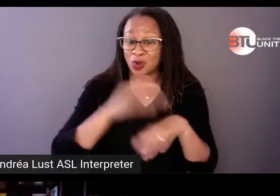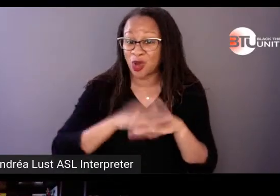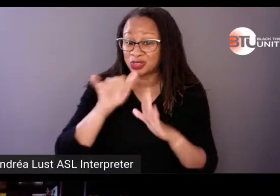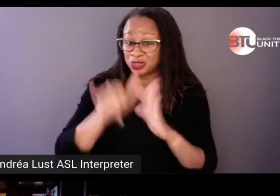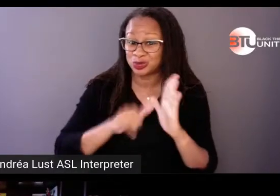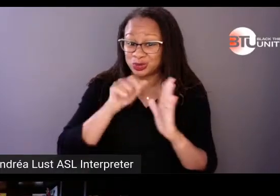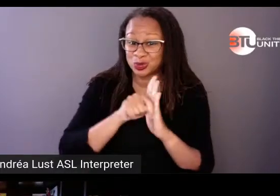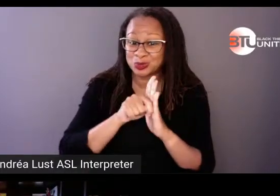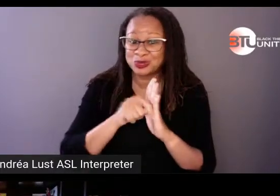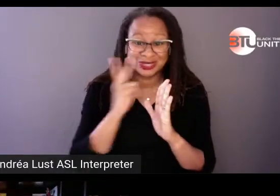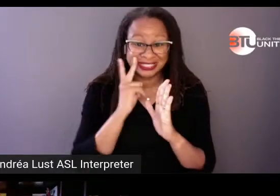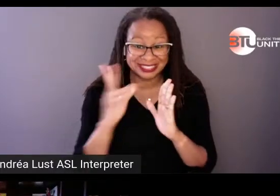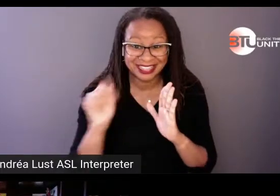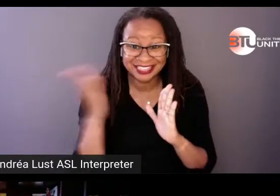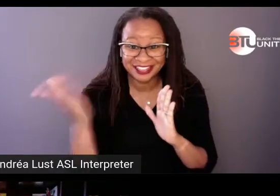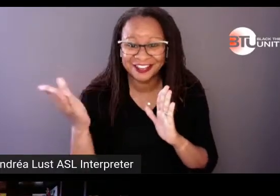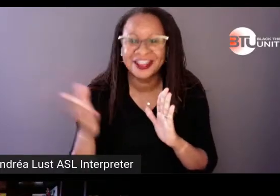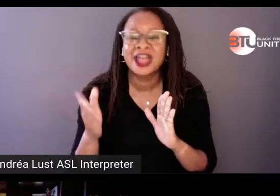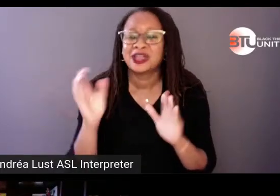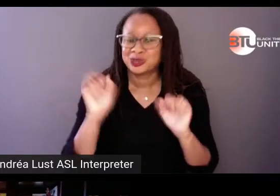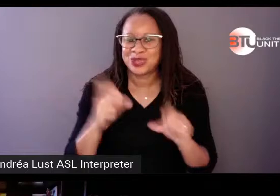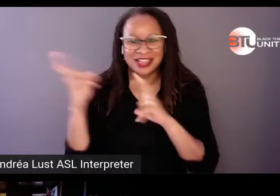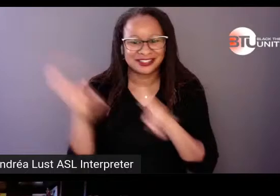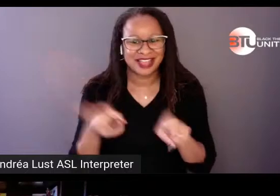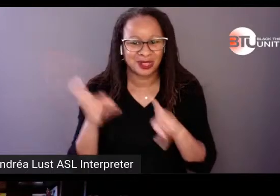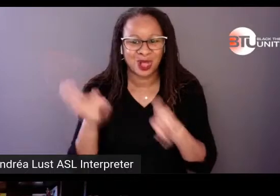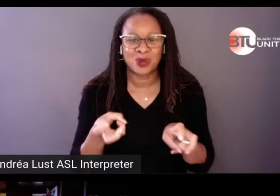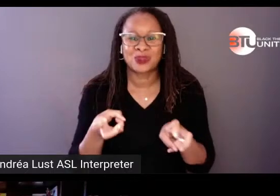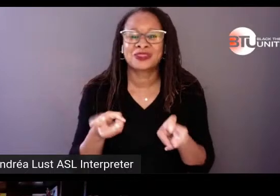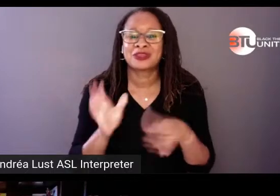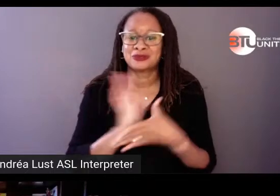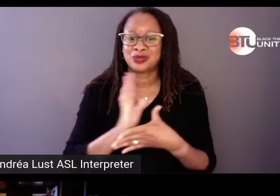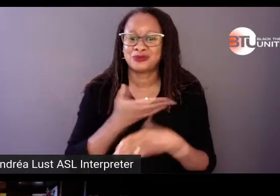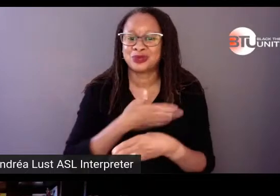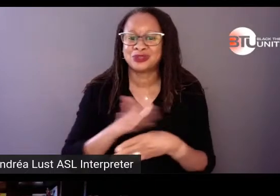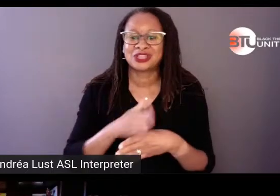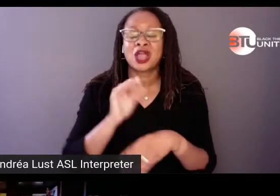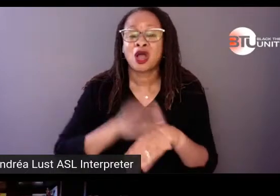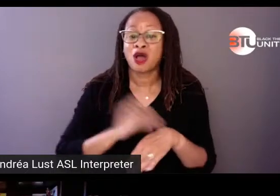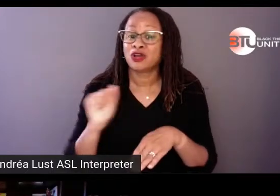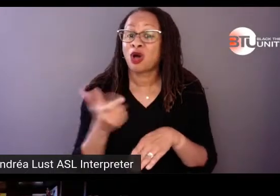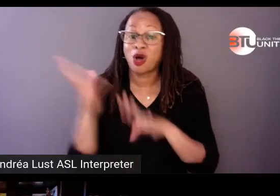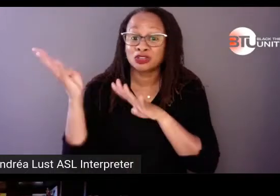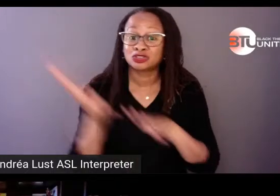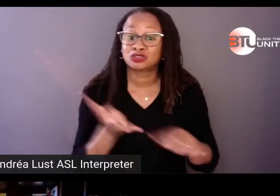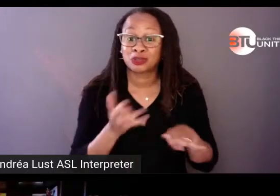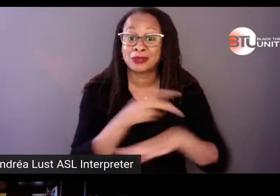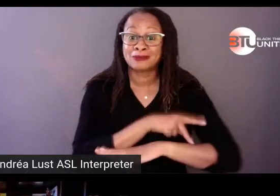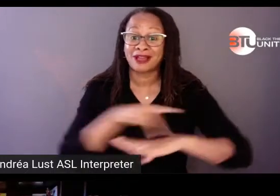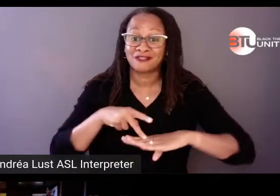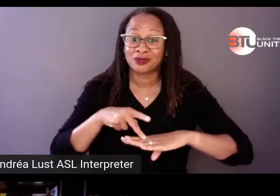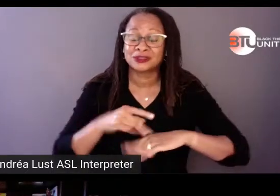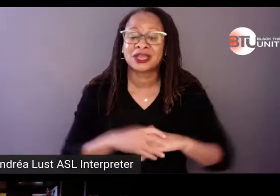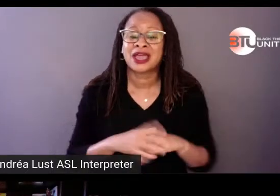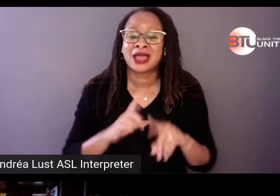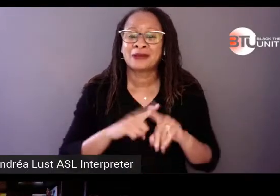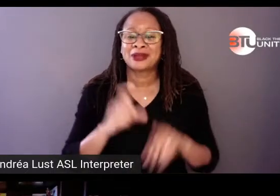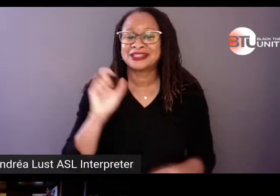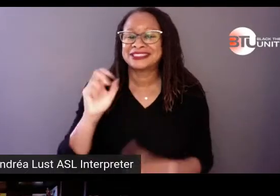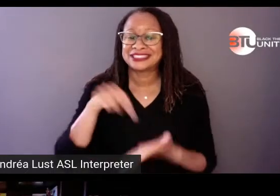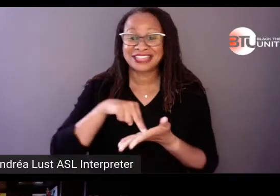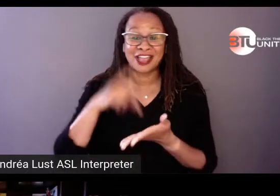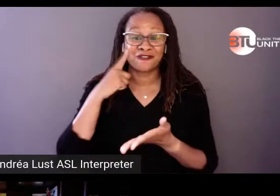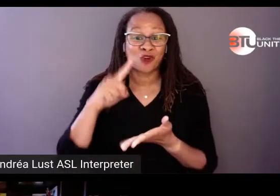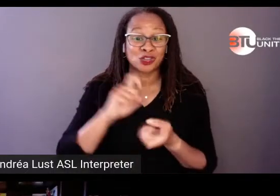so you can enjoy it. You can also download the music on all streaming platforms. But Stand for Change is